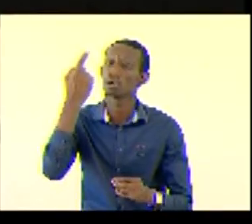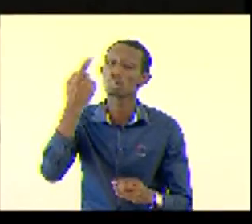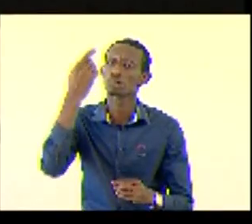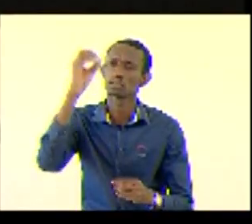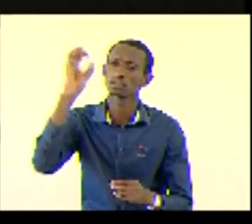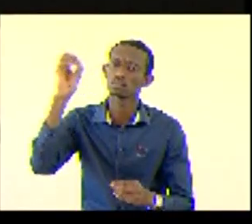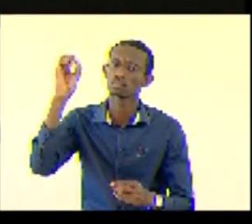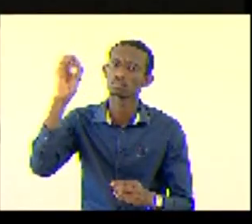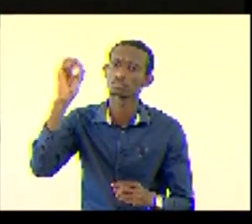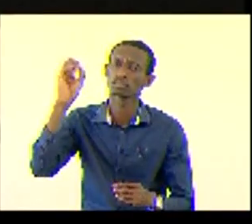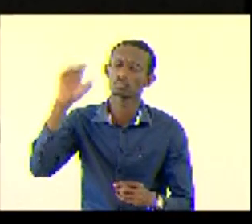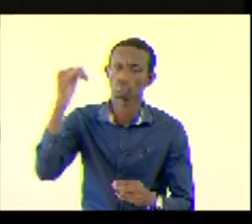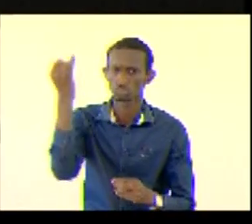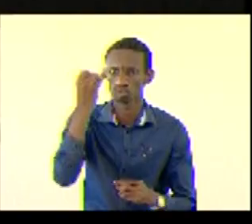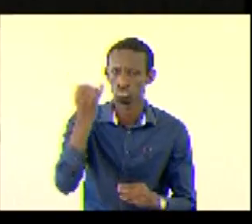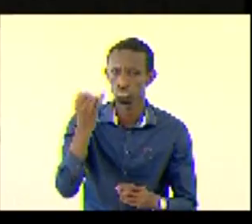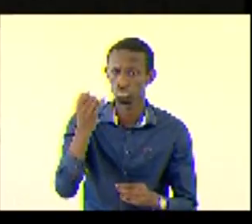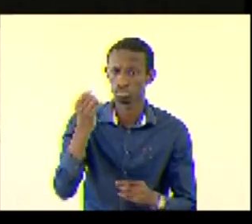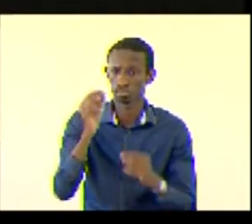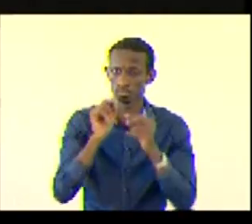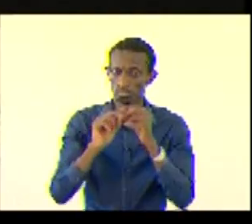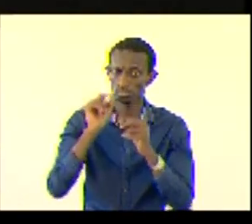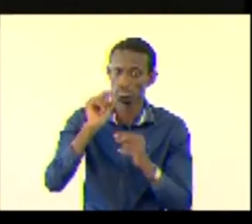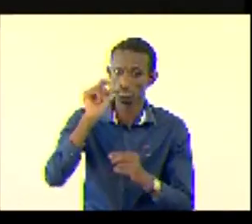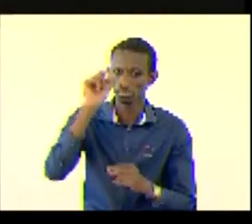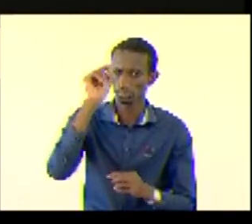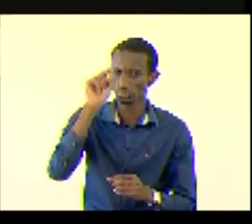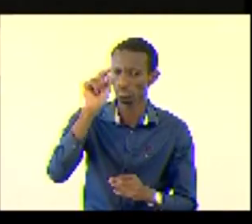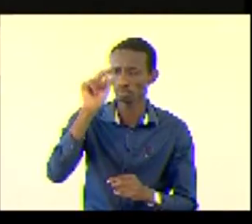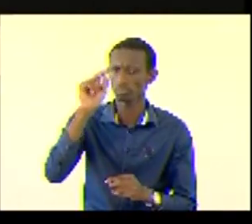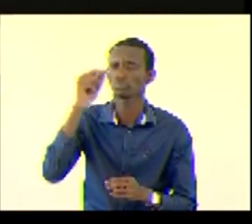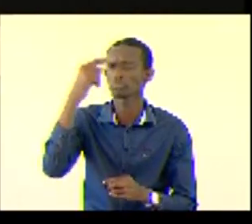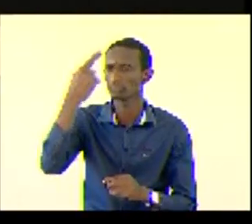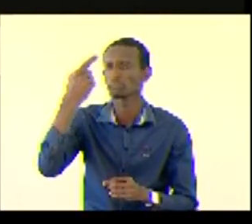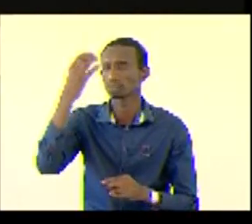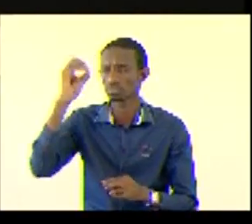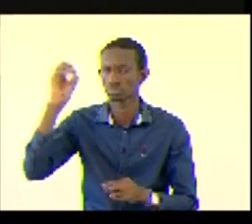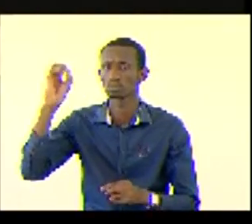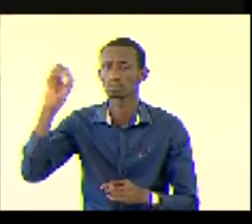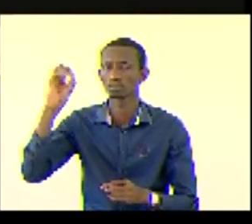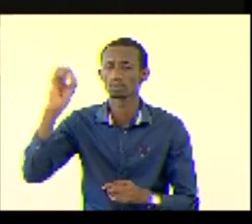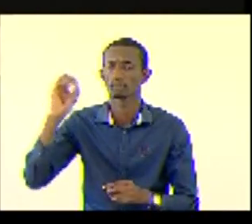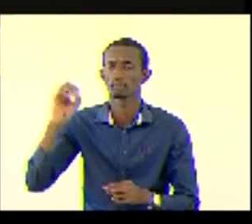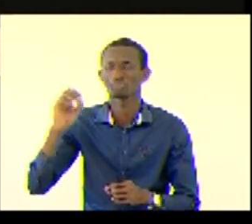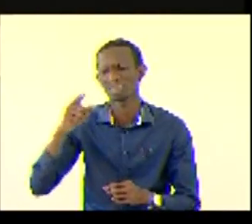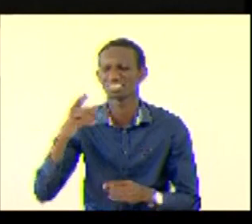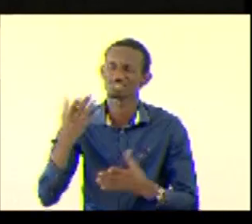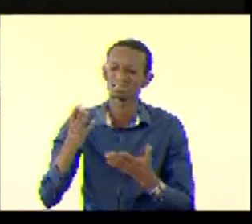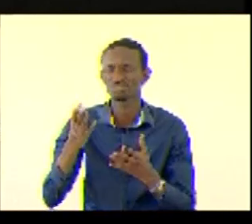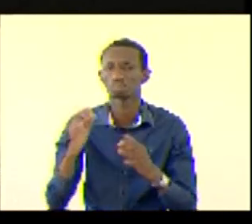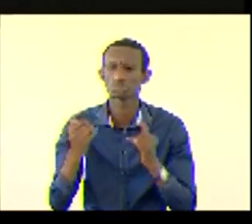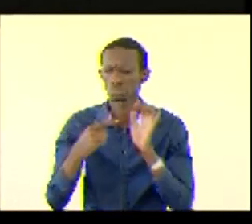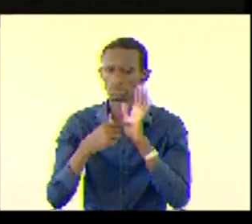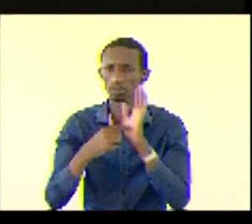here. If this is 100, that is an example I'm just using. That is not 100, but I'm just using it as an